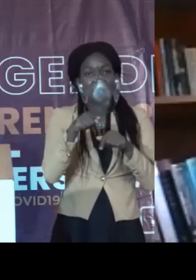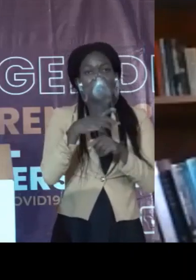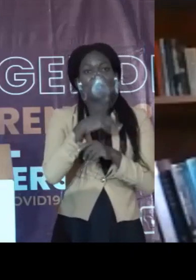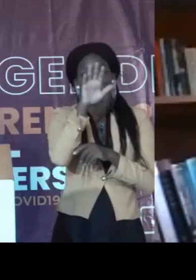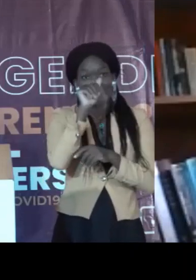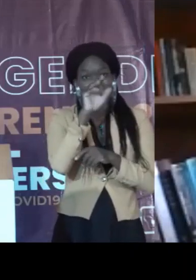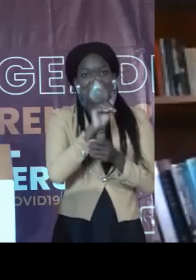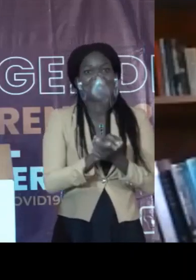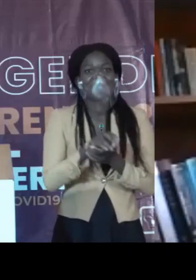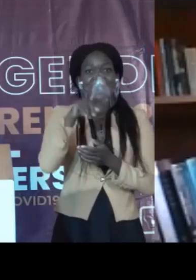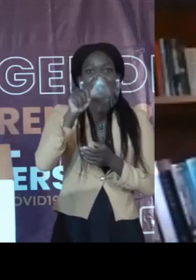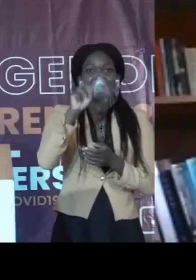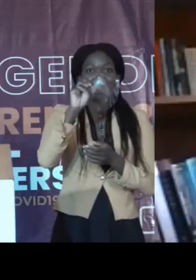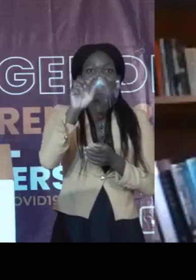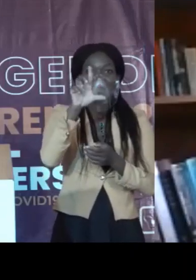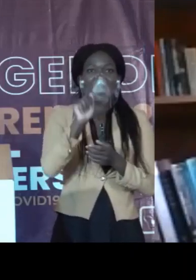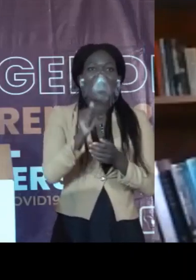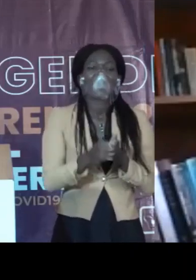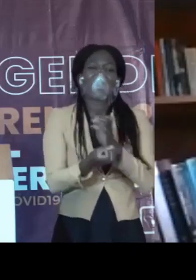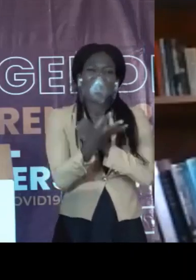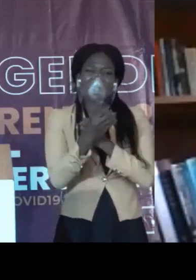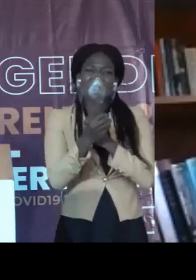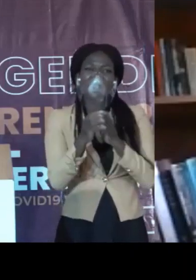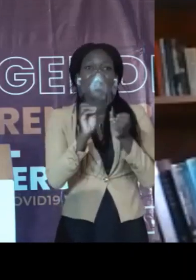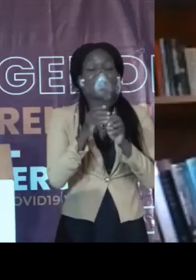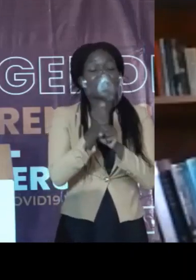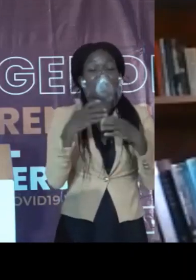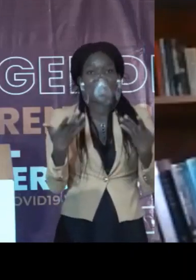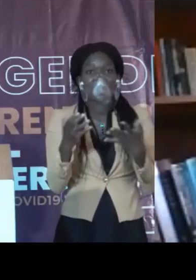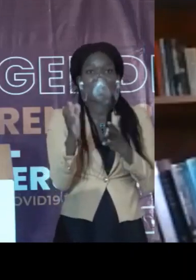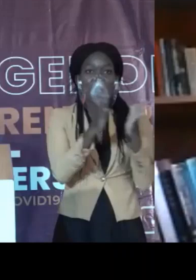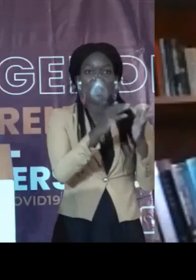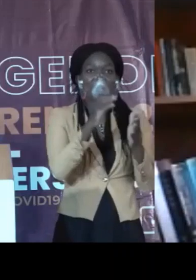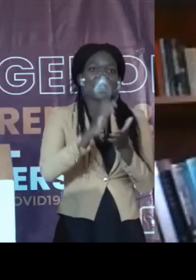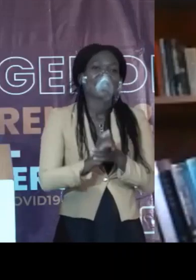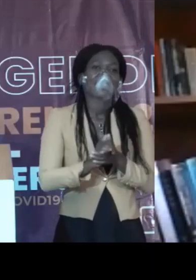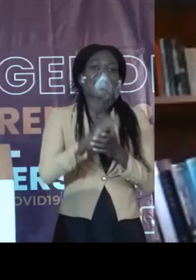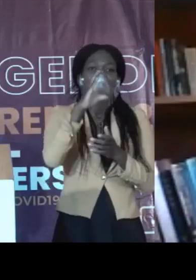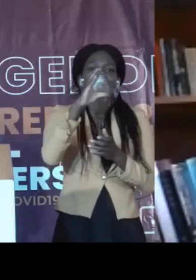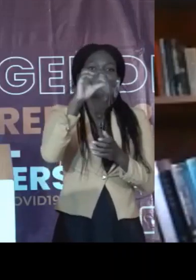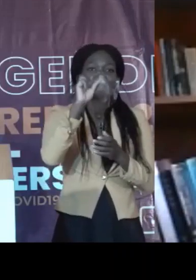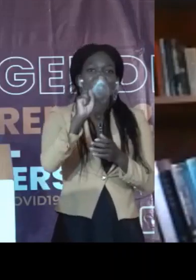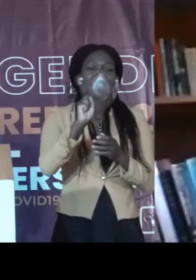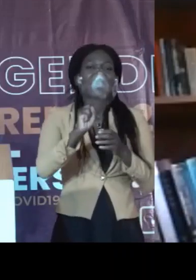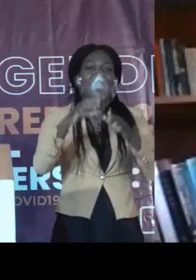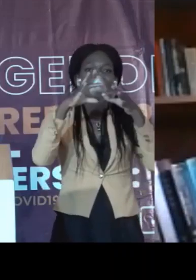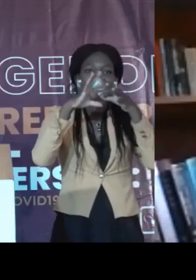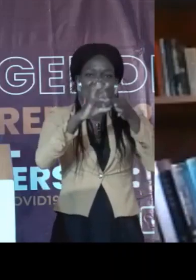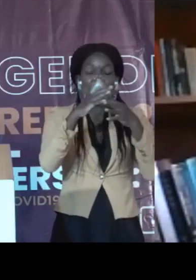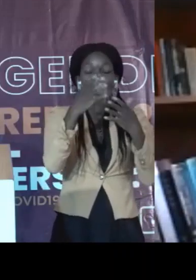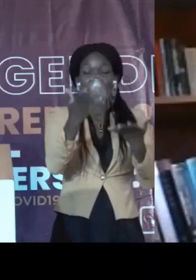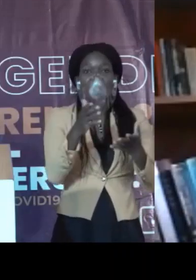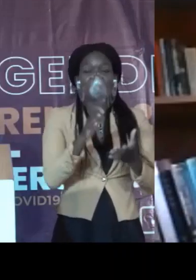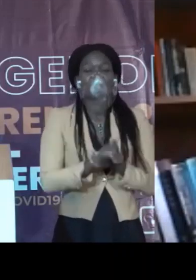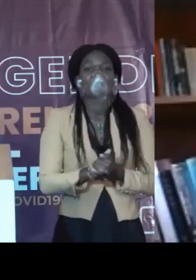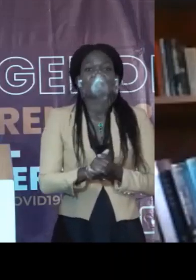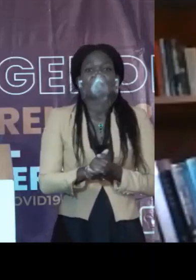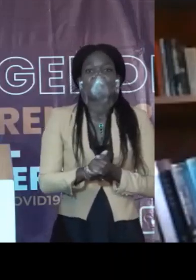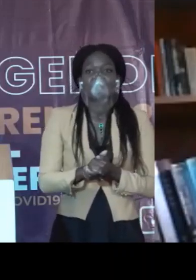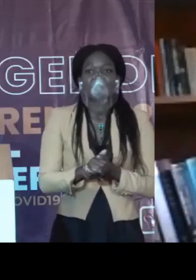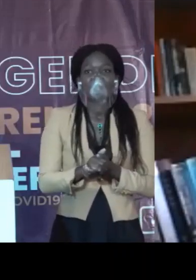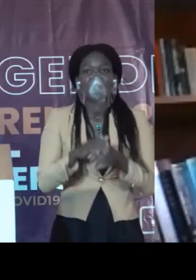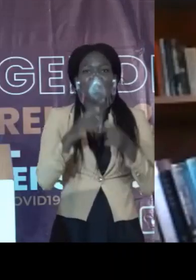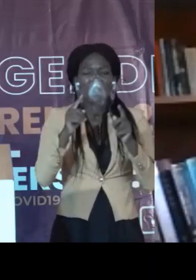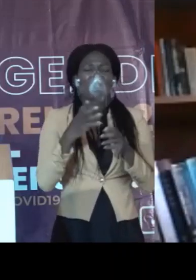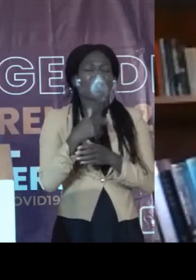Pamela to highlight what they have been doing as civil society network in dealing with issues of agriculture in Malawi, but also